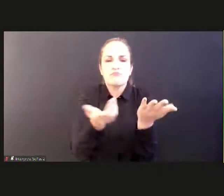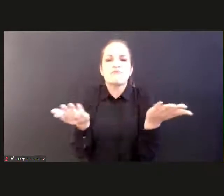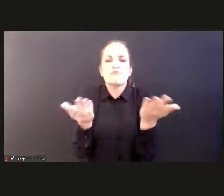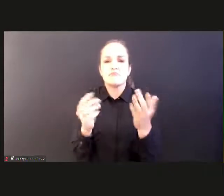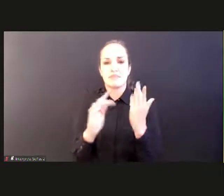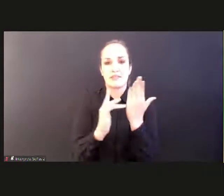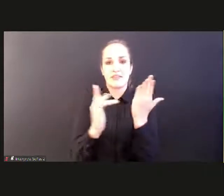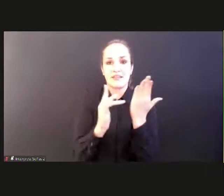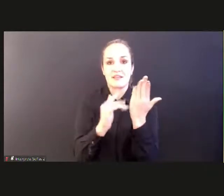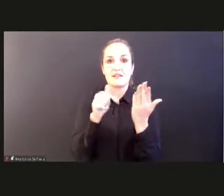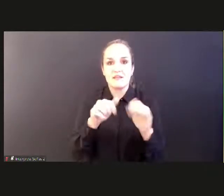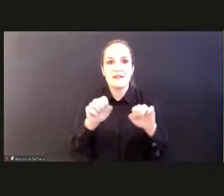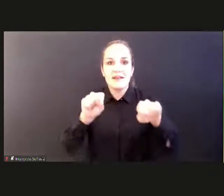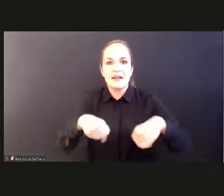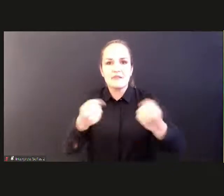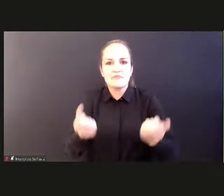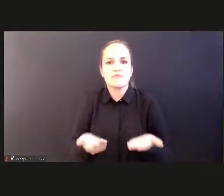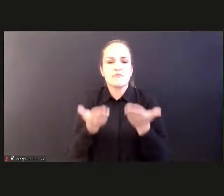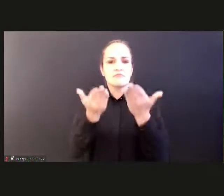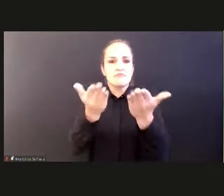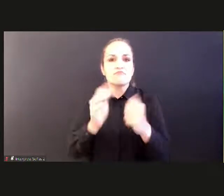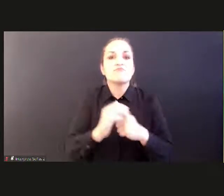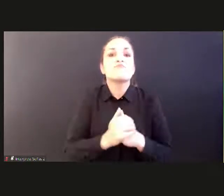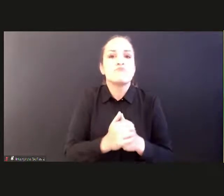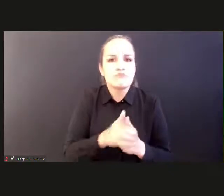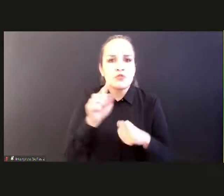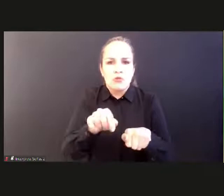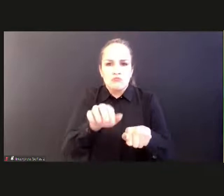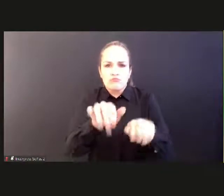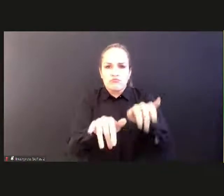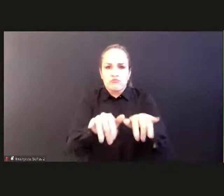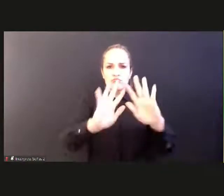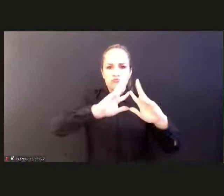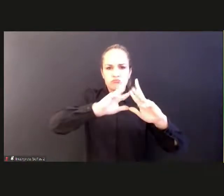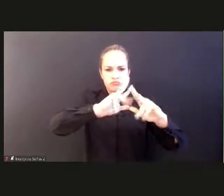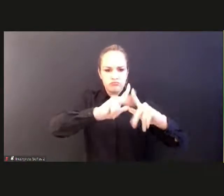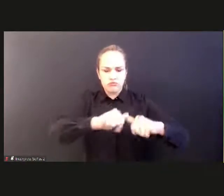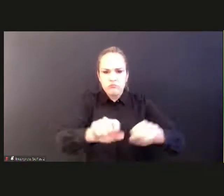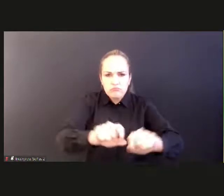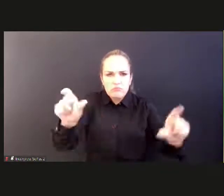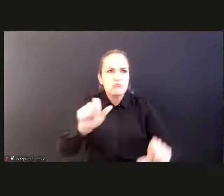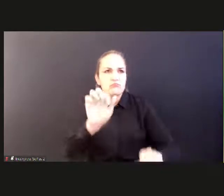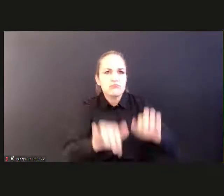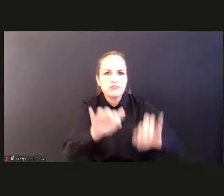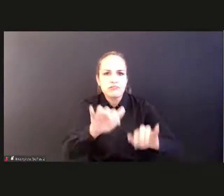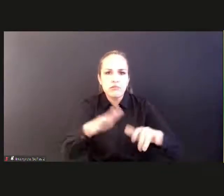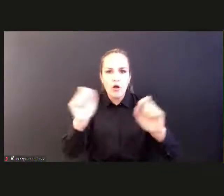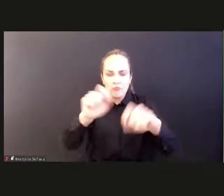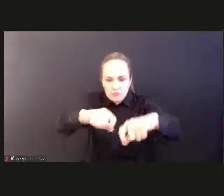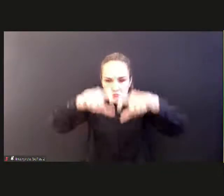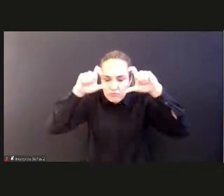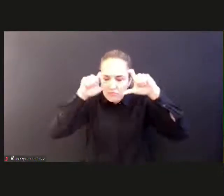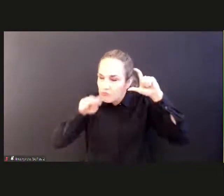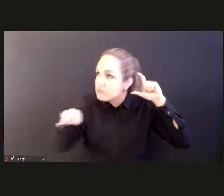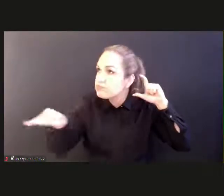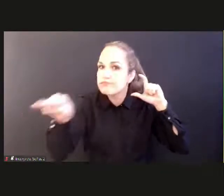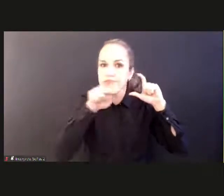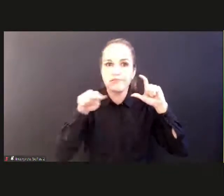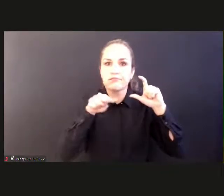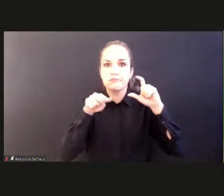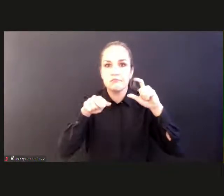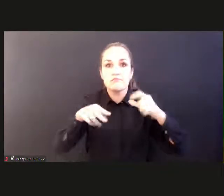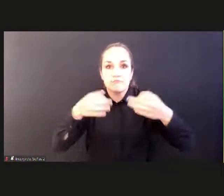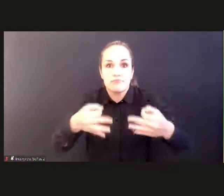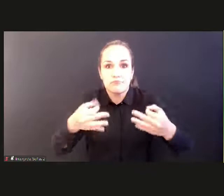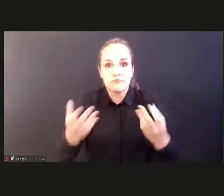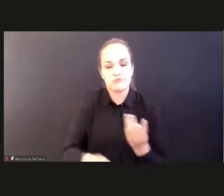and virtual reality into it and create a new product. Second, we can talk about traditional goods being bundled